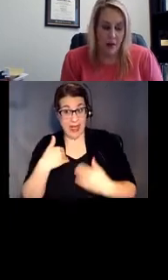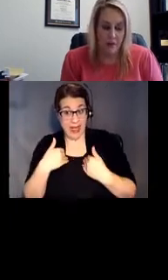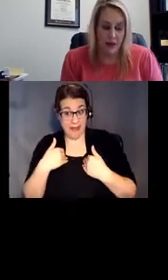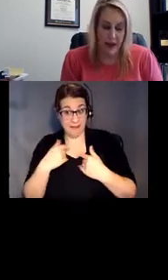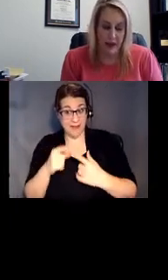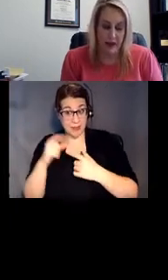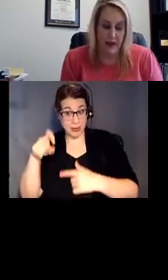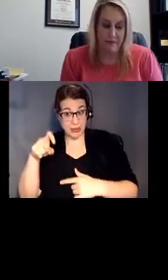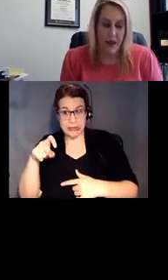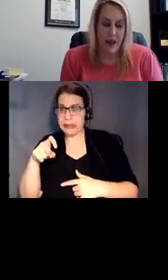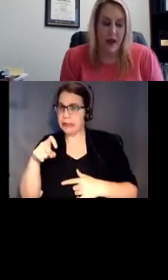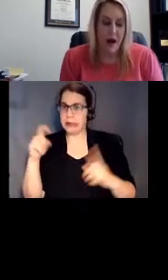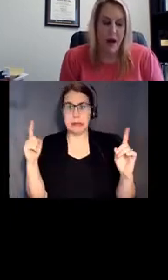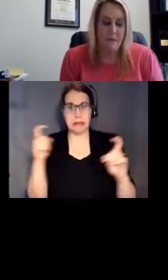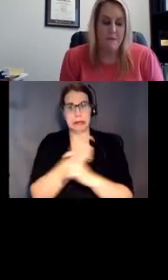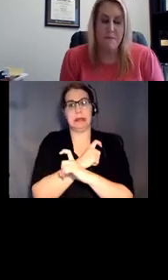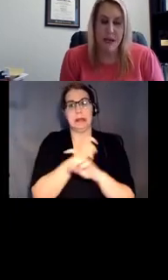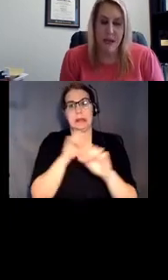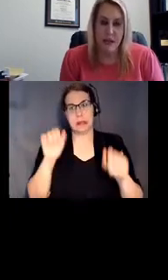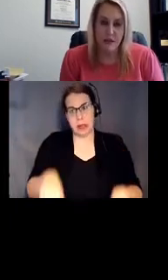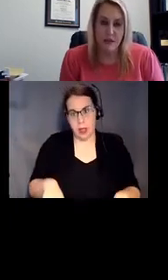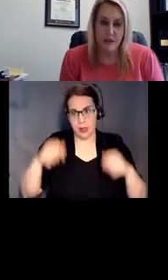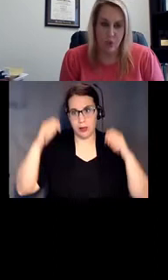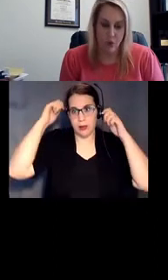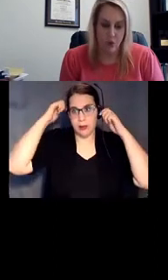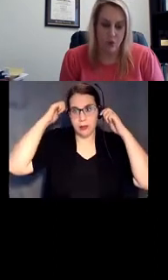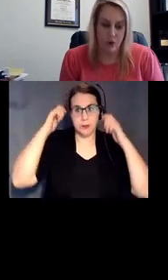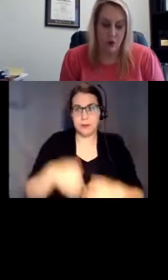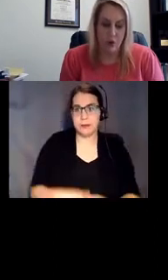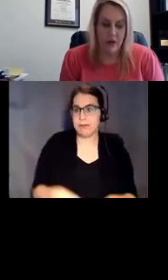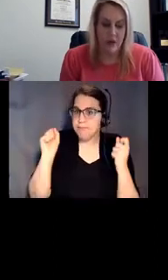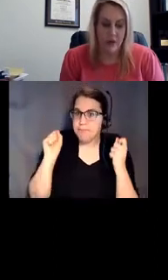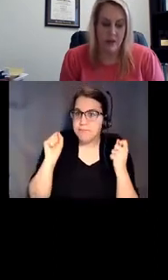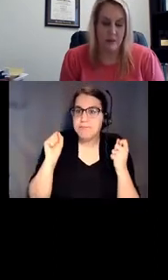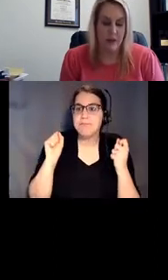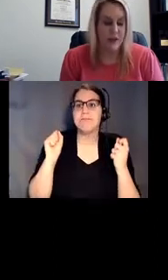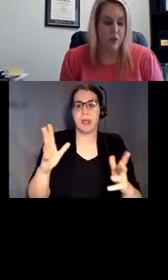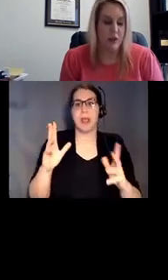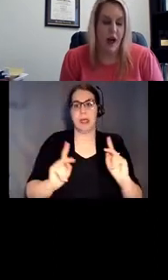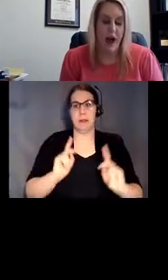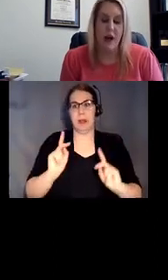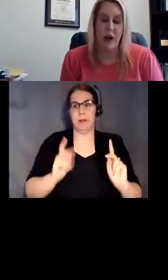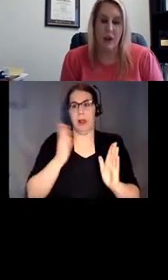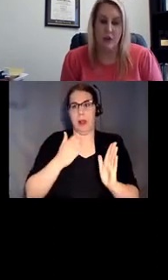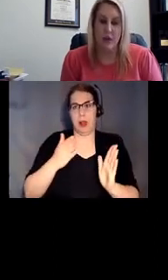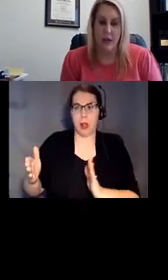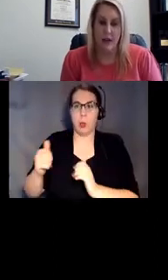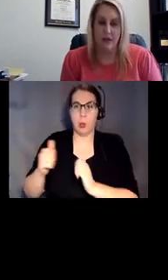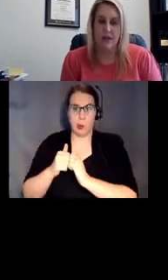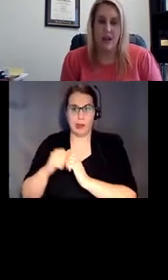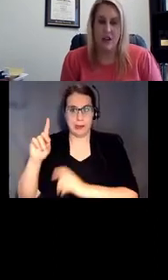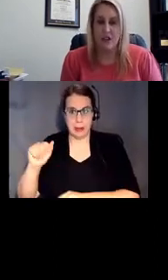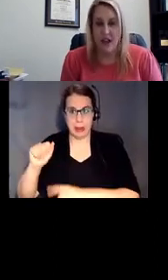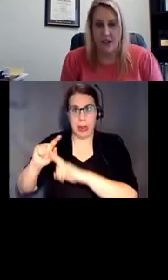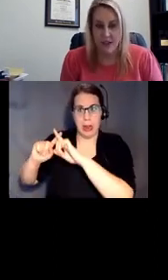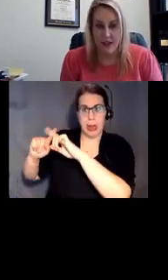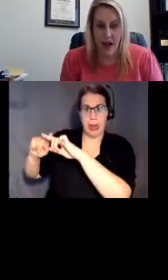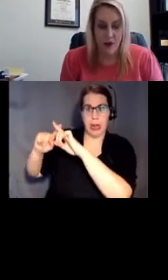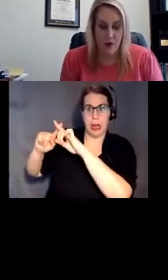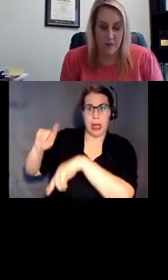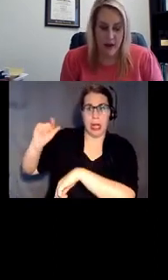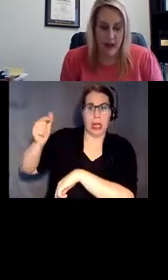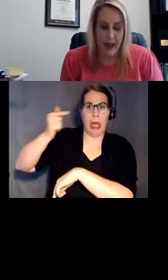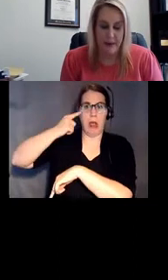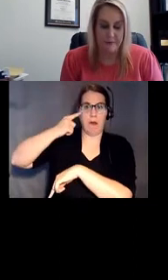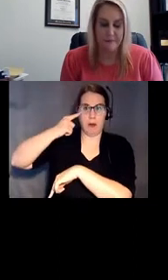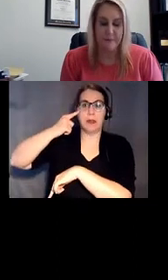very complicated. Many individuals with disabilities rely on government benefits such as